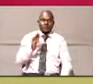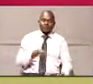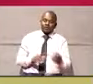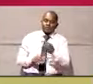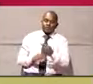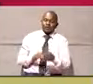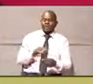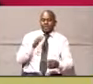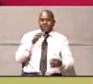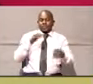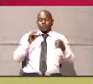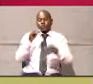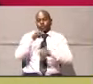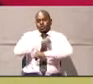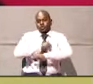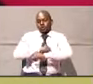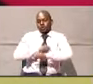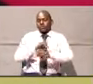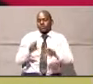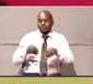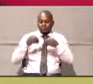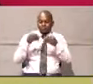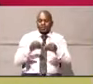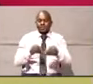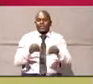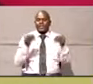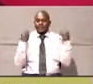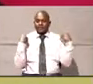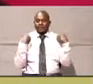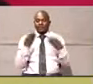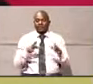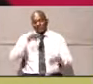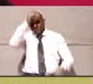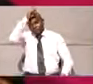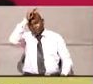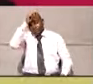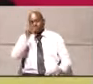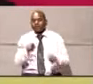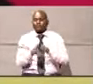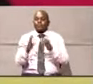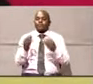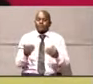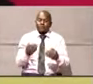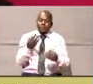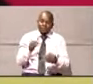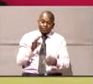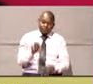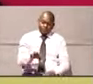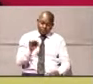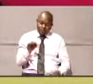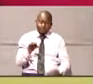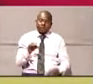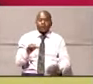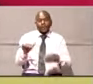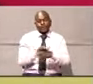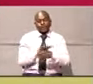the scholarships, it is also about giving them internships once they graduate, and then also if they choose to be entrepreneurs,